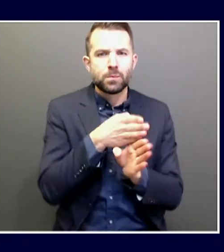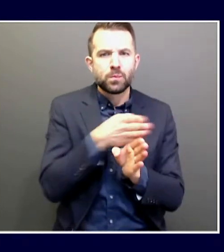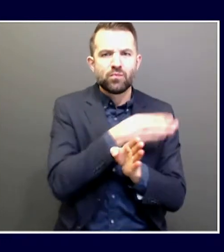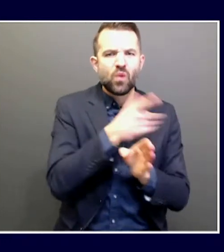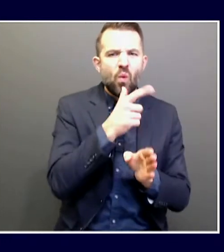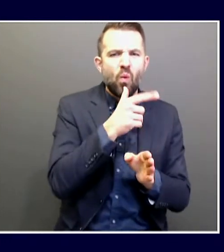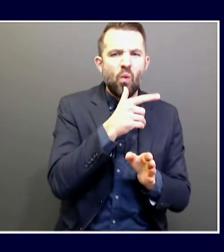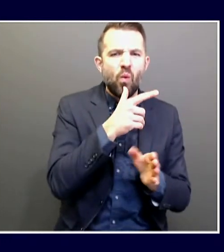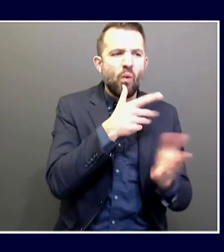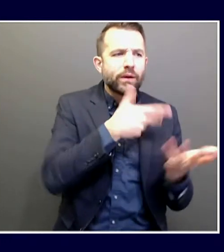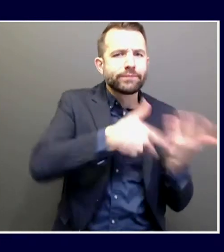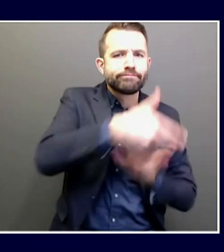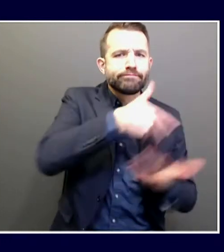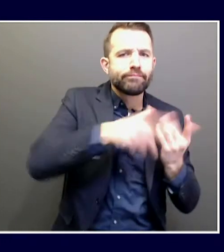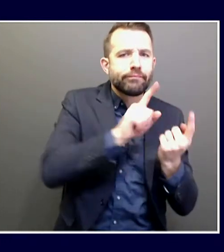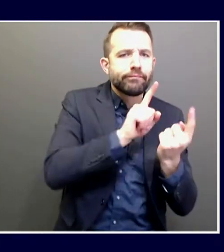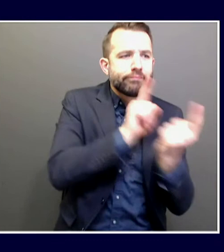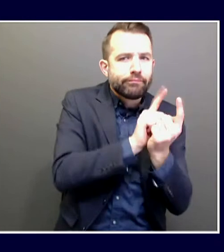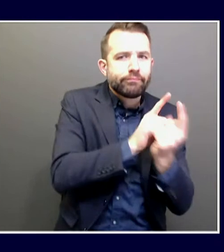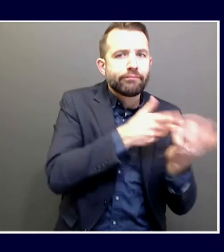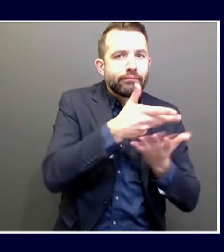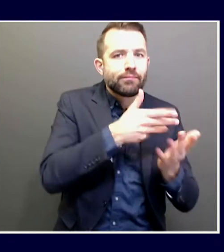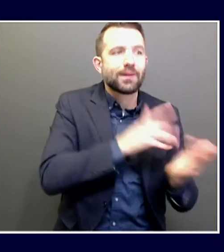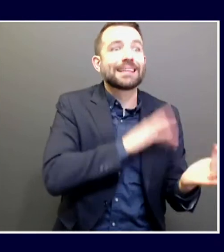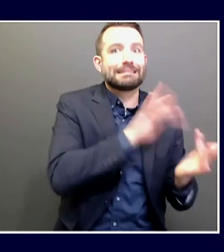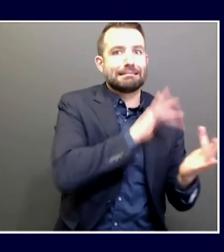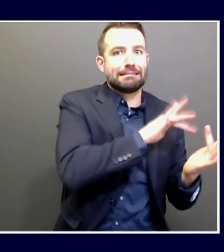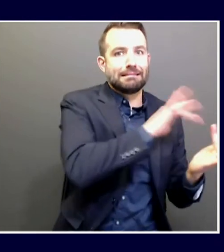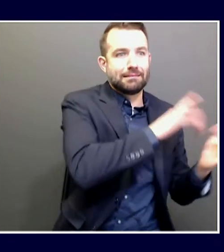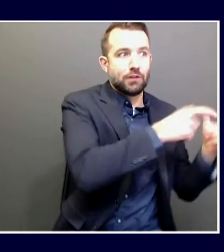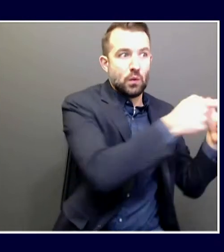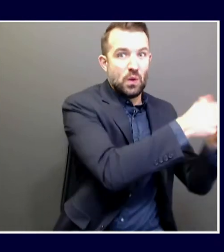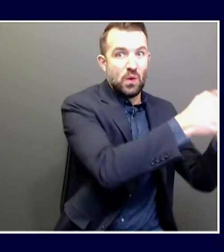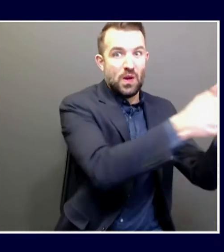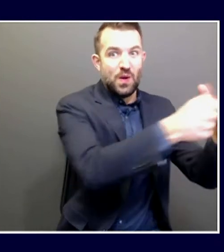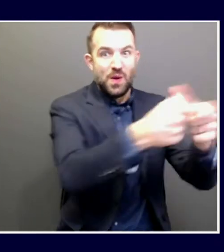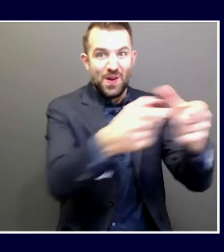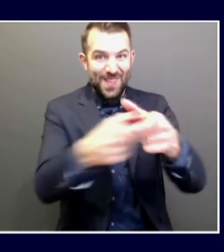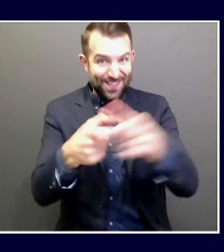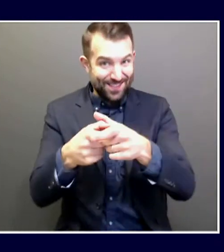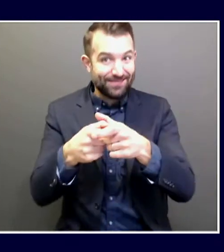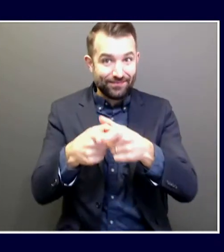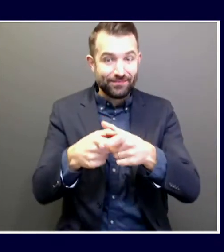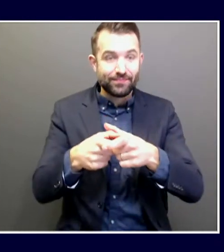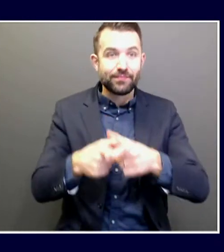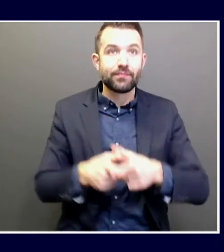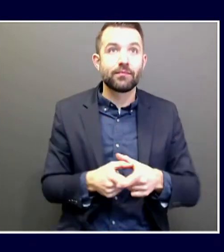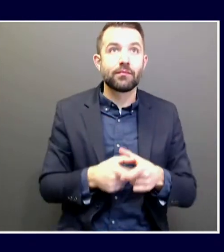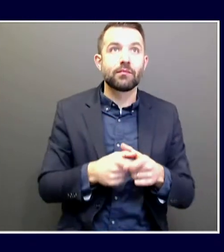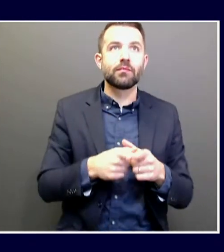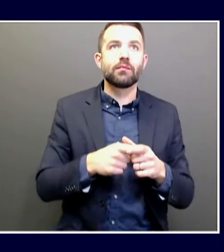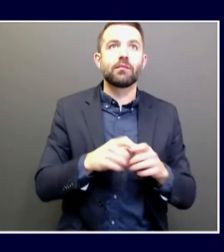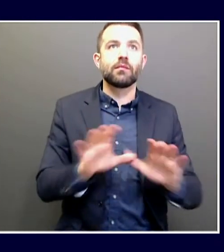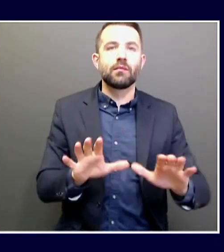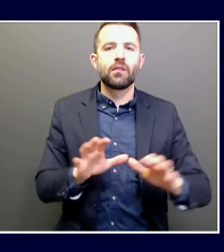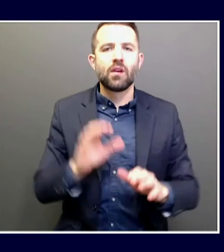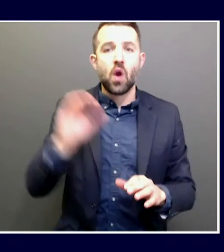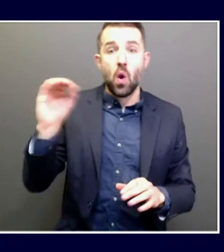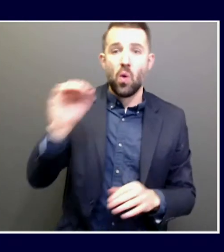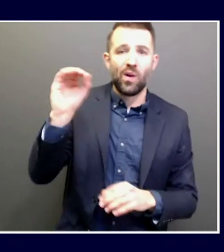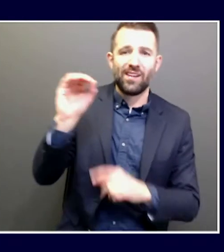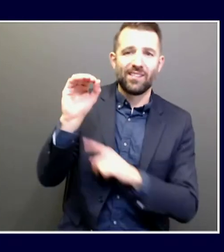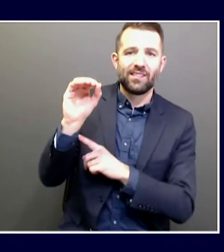becomes infected and spreads it to other people. It also presumes that you're covering all their bases